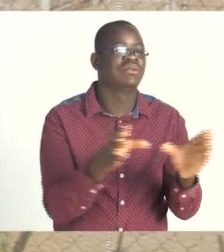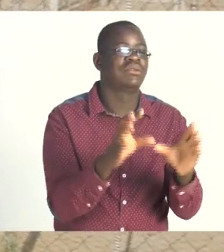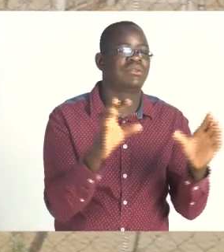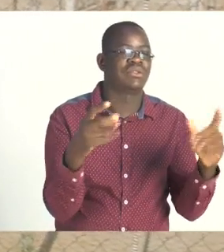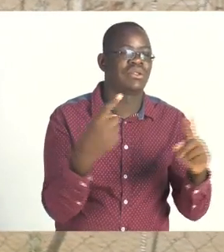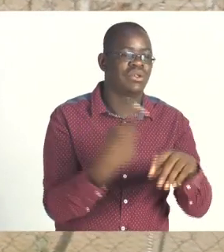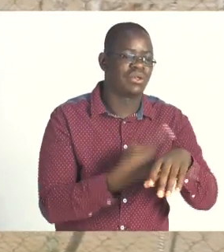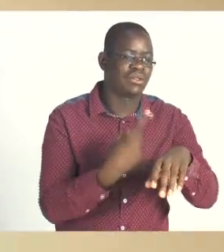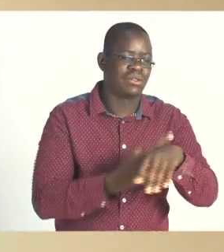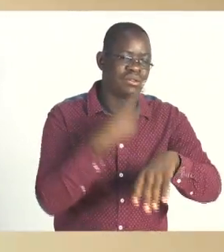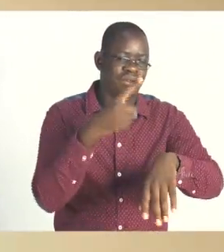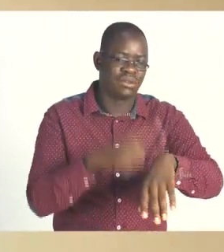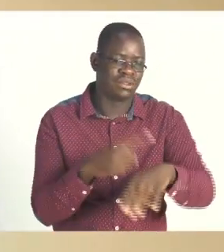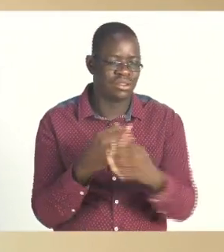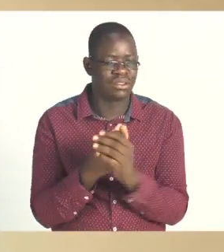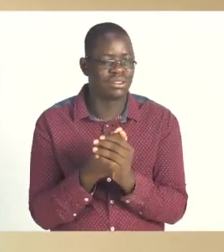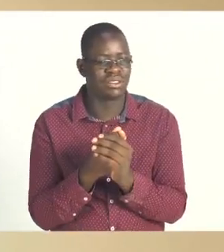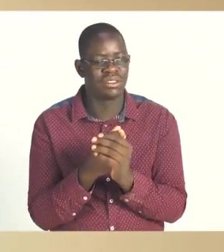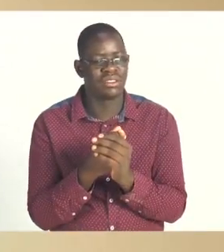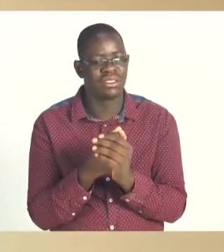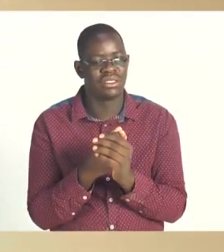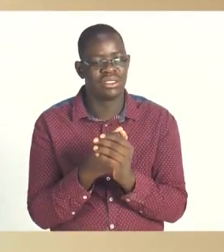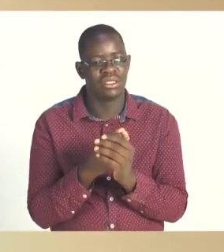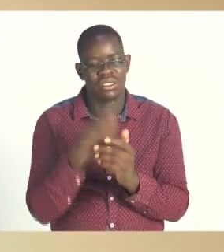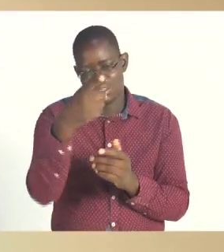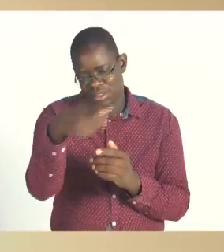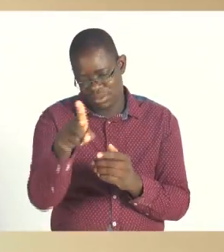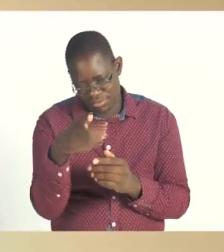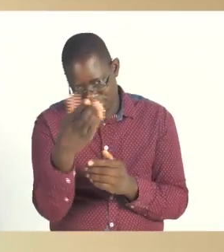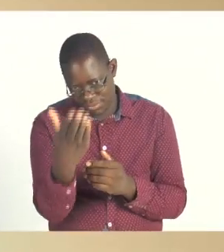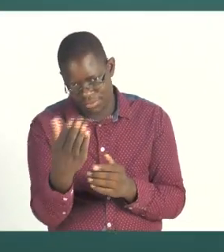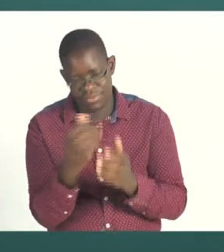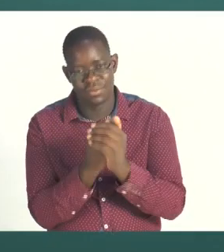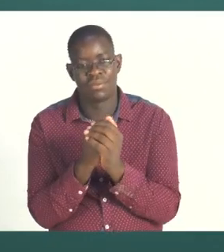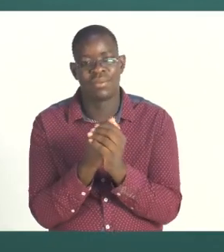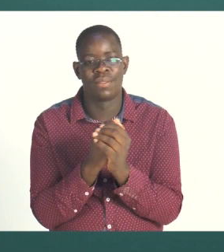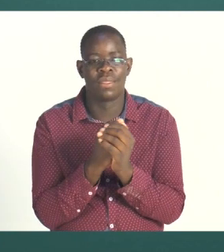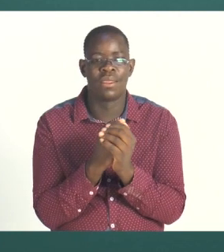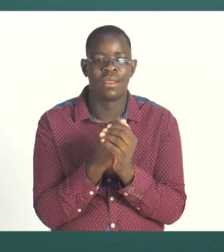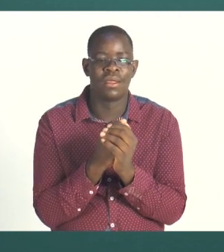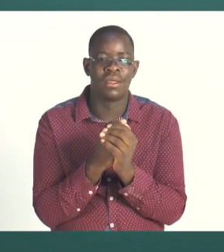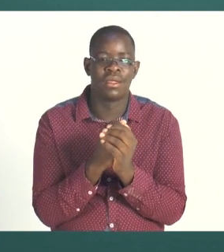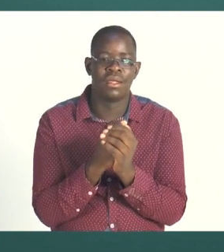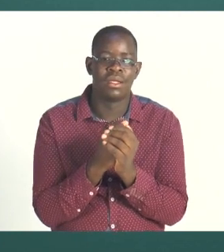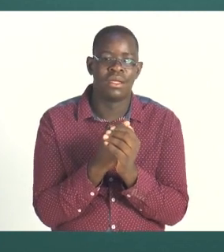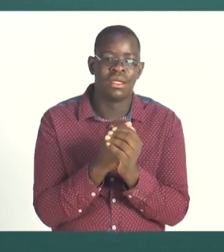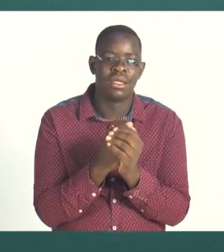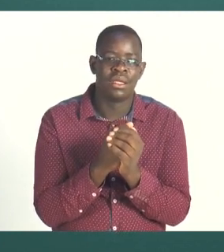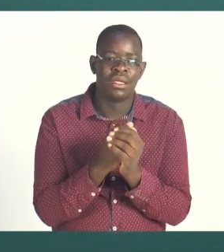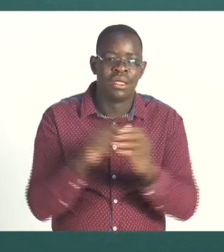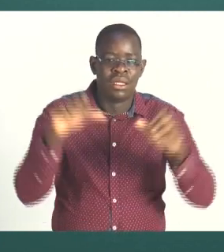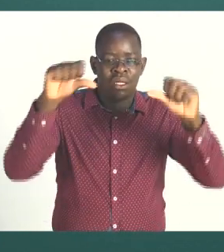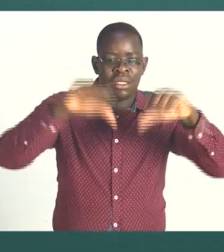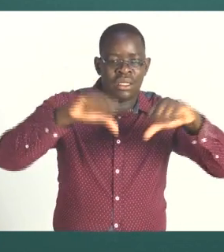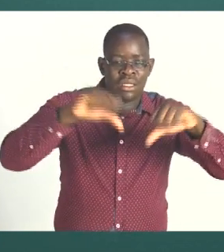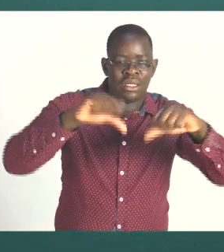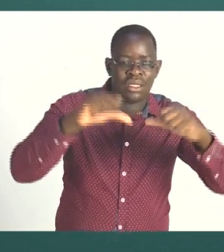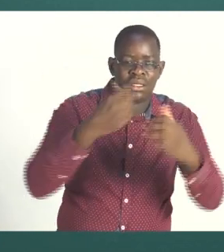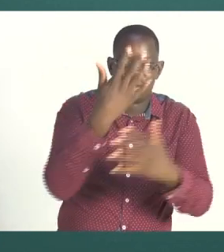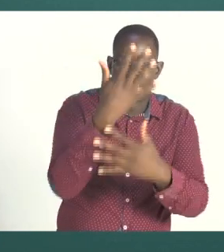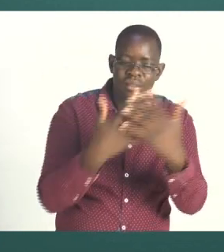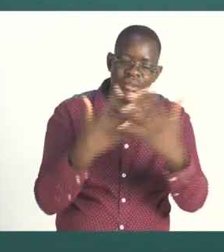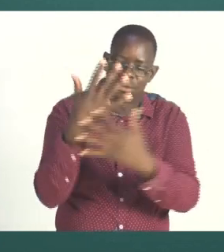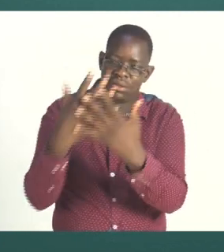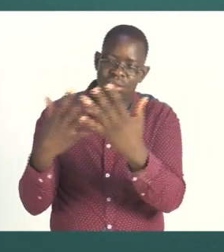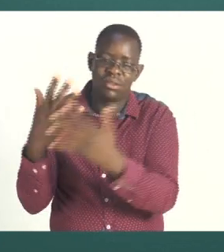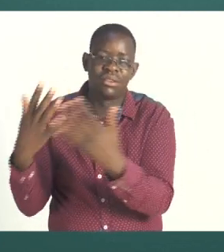the time. Well done, Aina. You're right. The hands-on physical effort of erecting fences